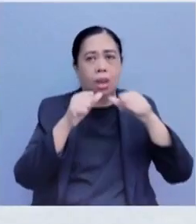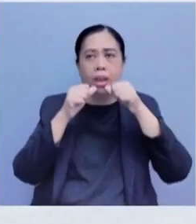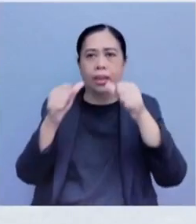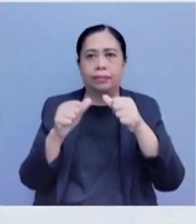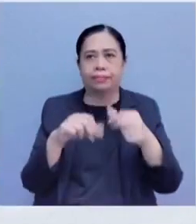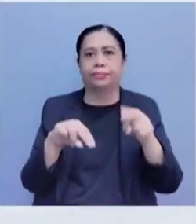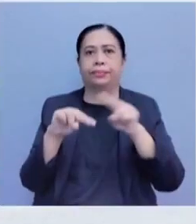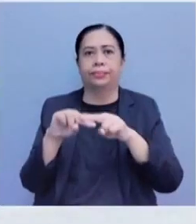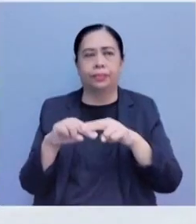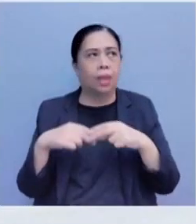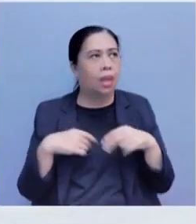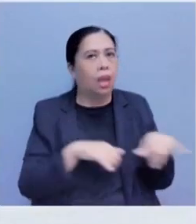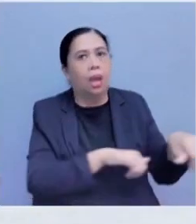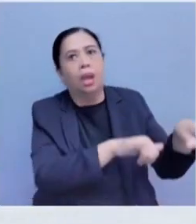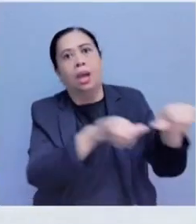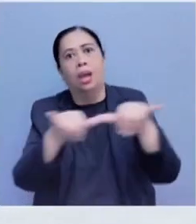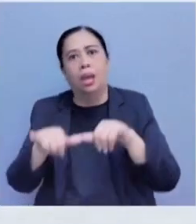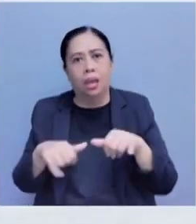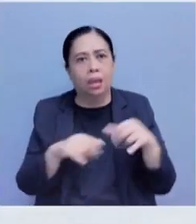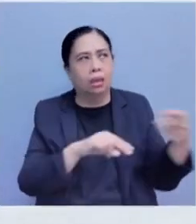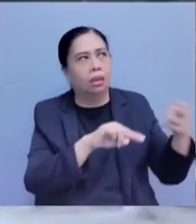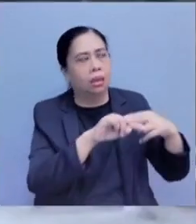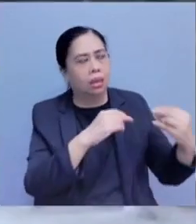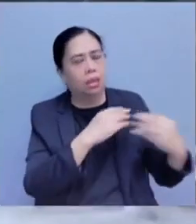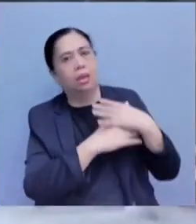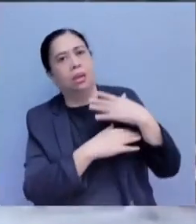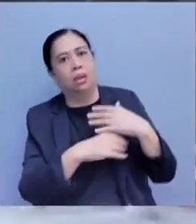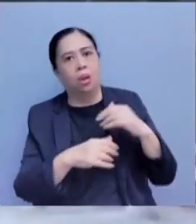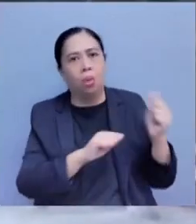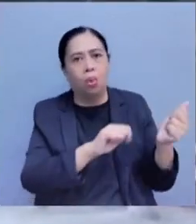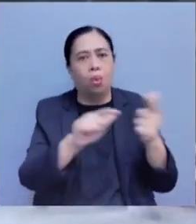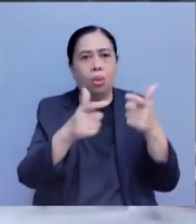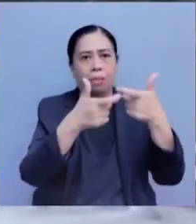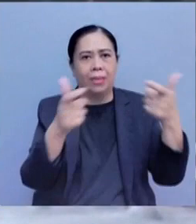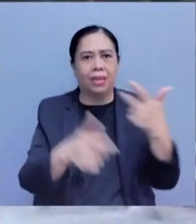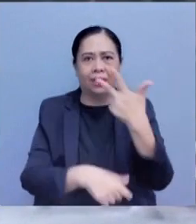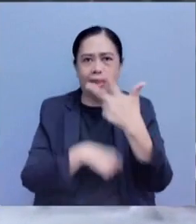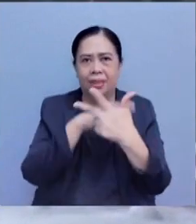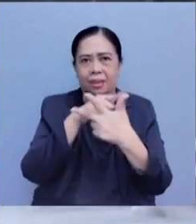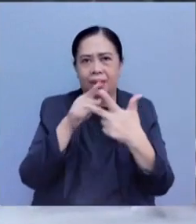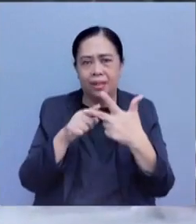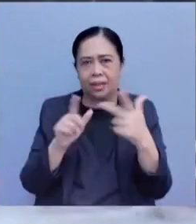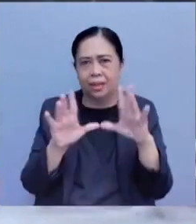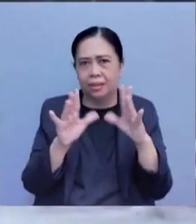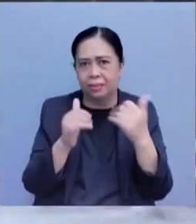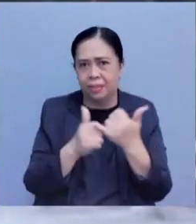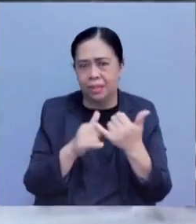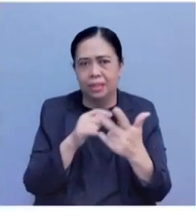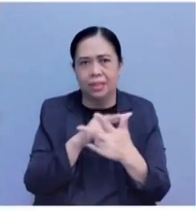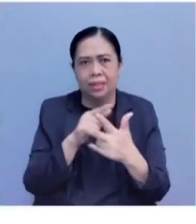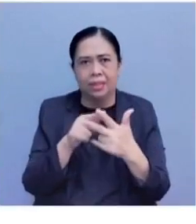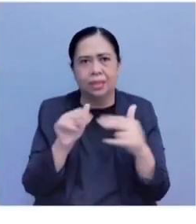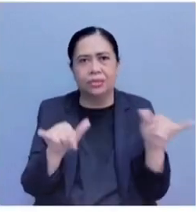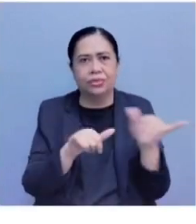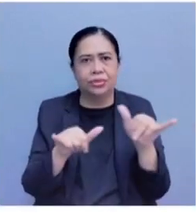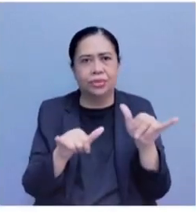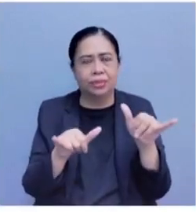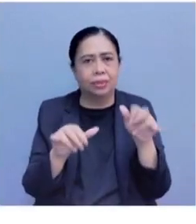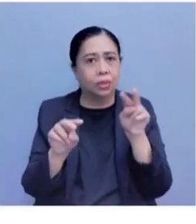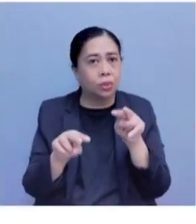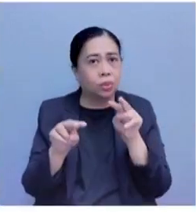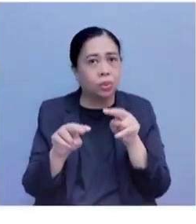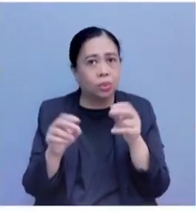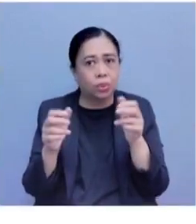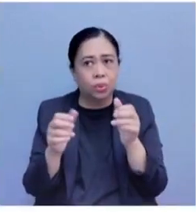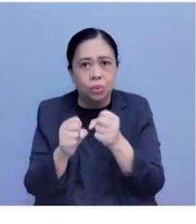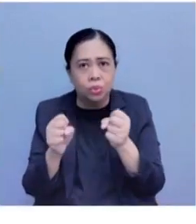increase, pare-pareho eh. Nakapagtataka na all of them, the big three corporations, pare-pareho. If you look at the small